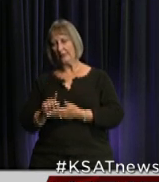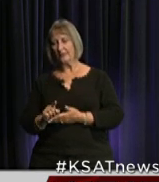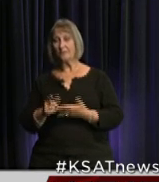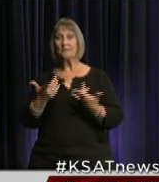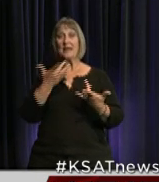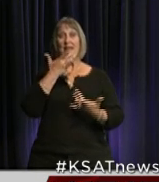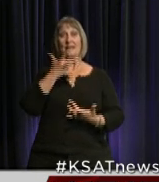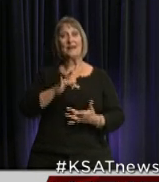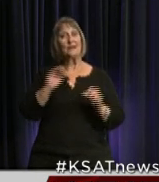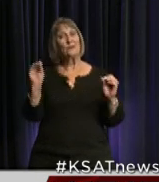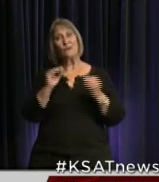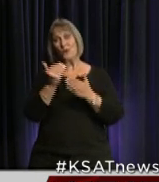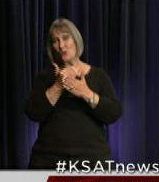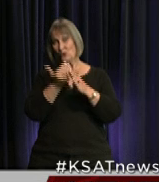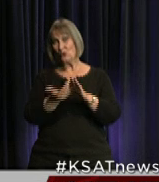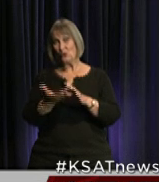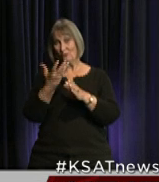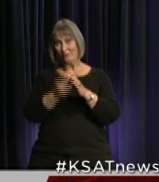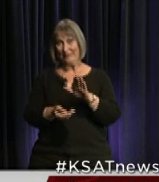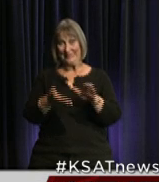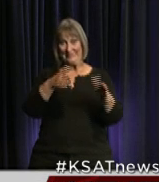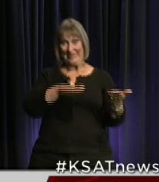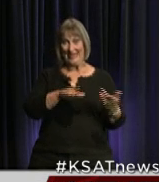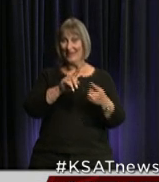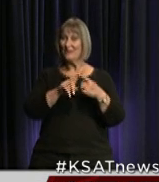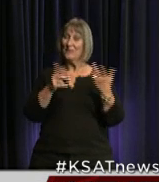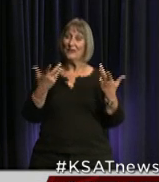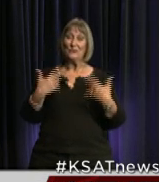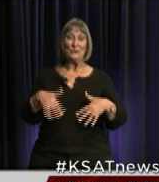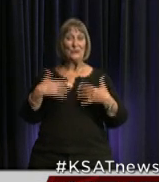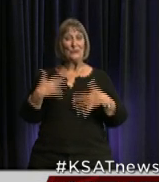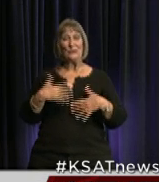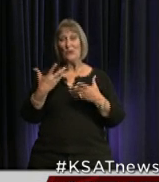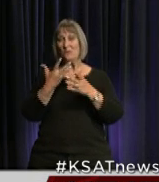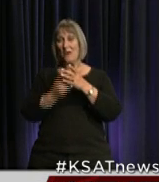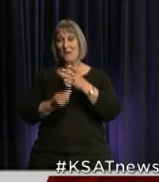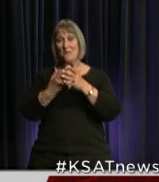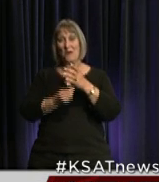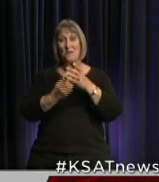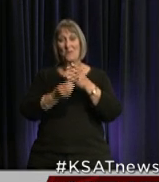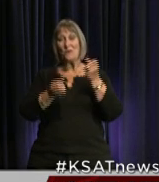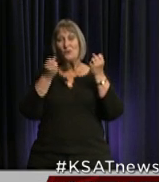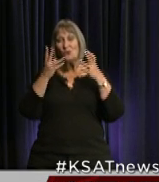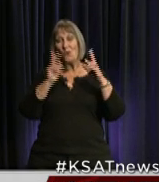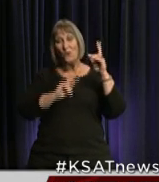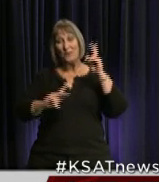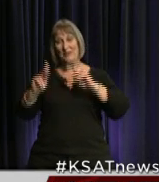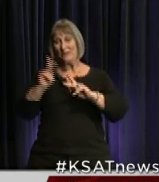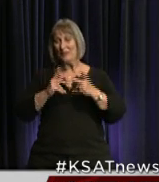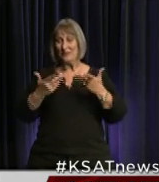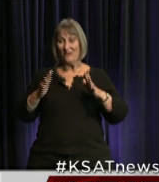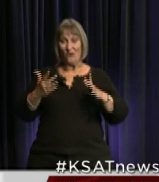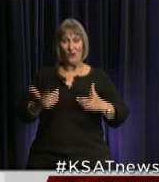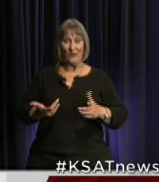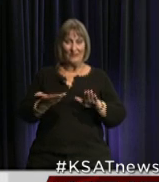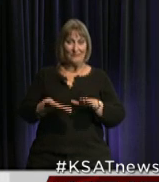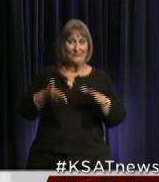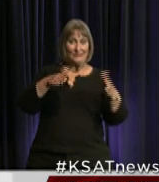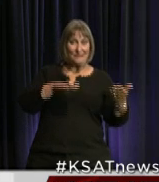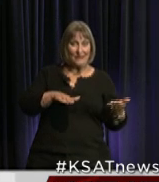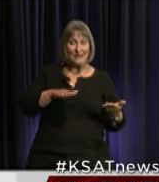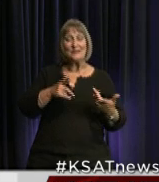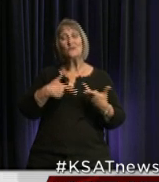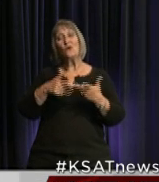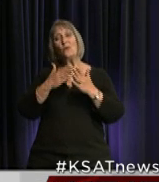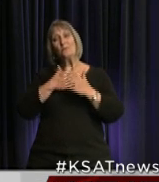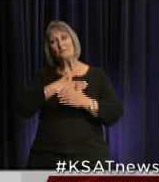report tonight, but as you know, we have lost many of our loved ones and neighbors, so please keep their survivors and families in your prayers